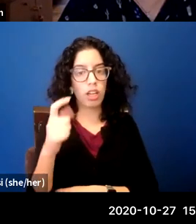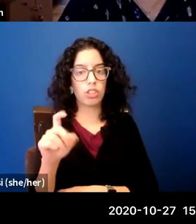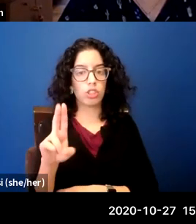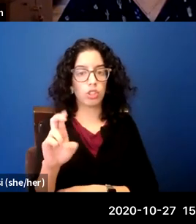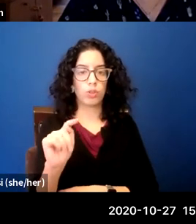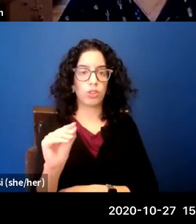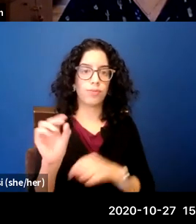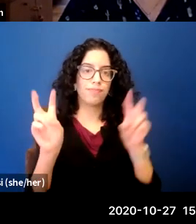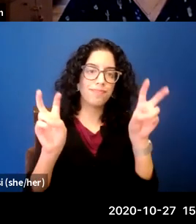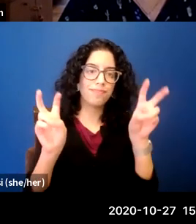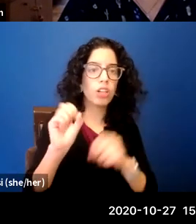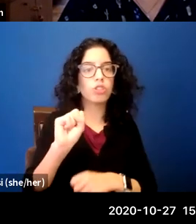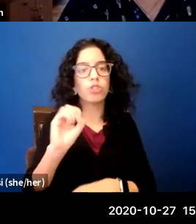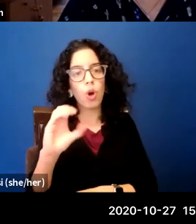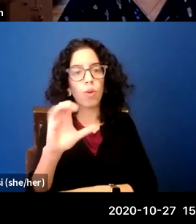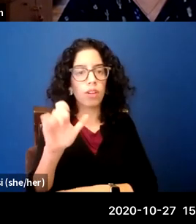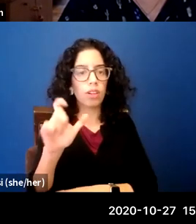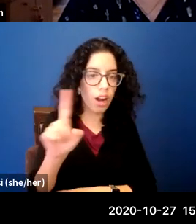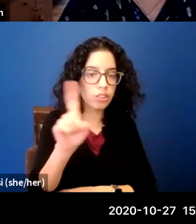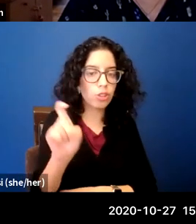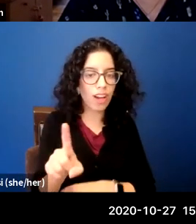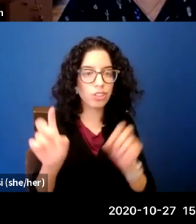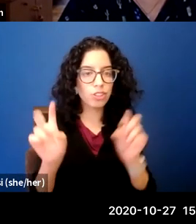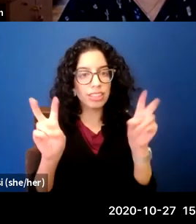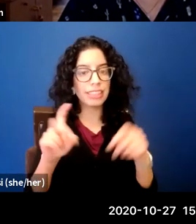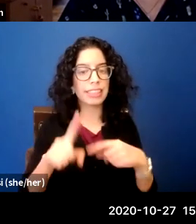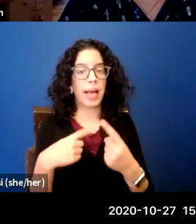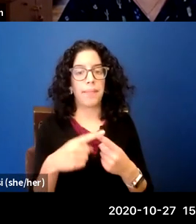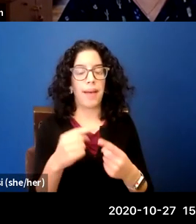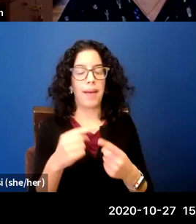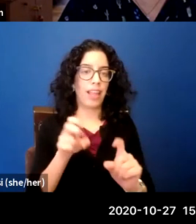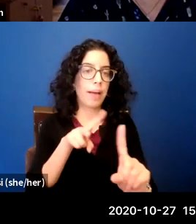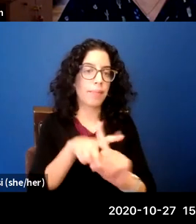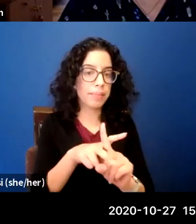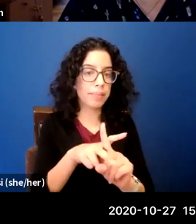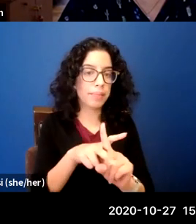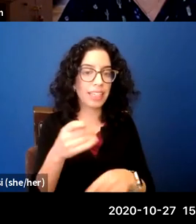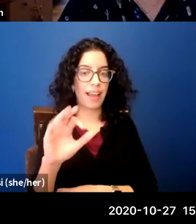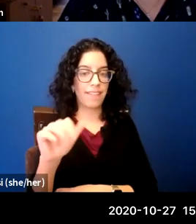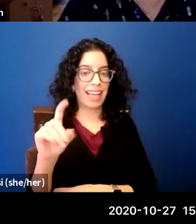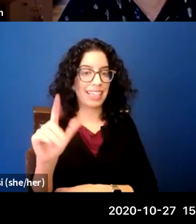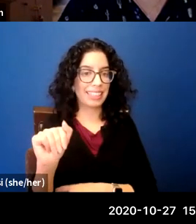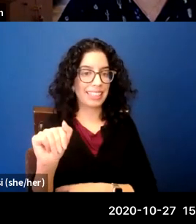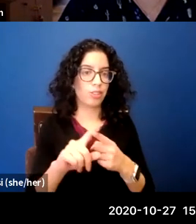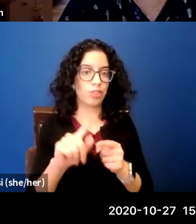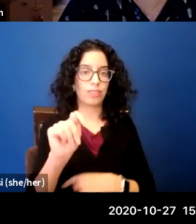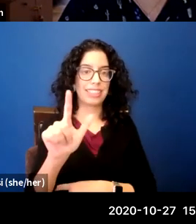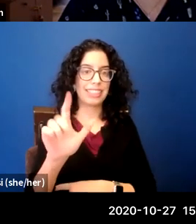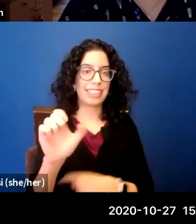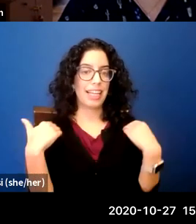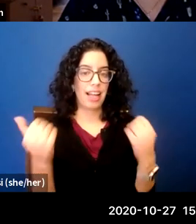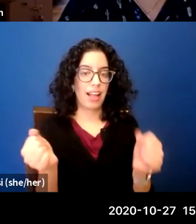and captioning on telehealth platforms due to so-called questions about the